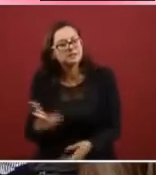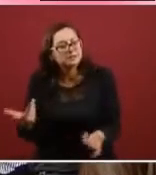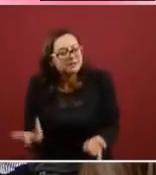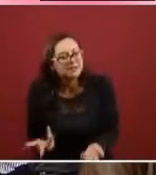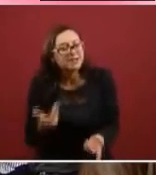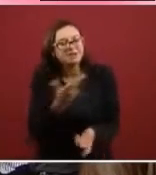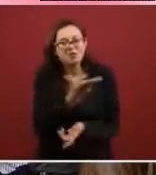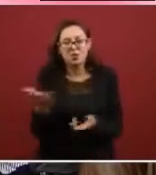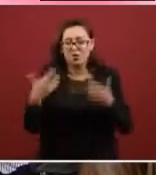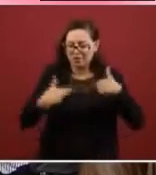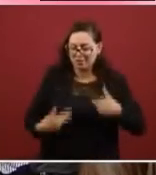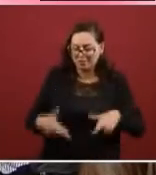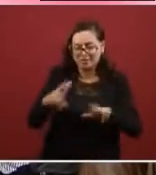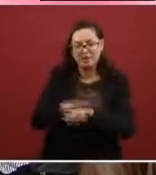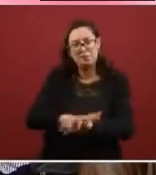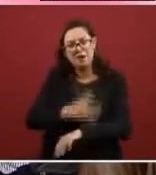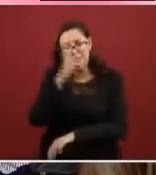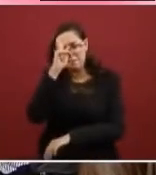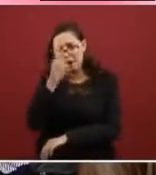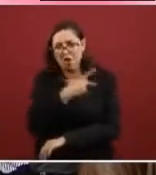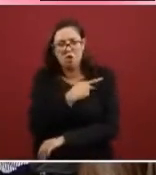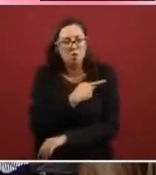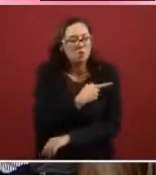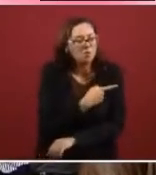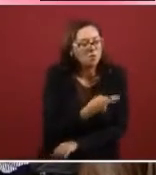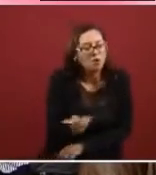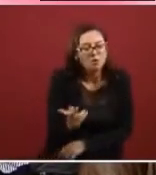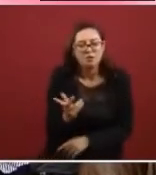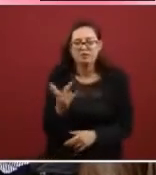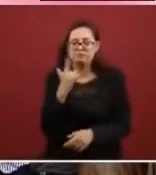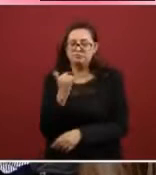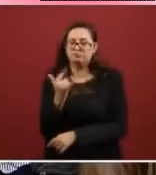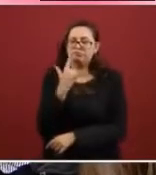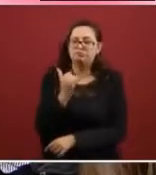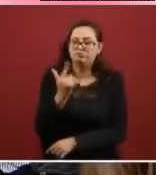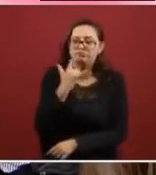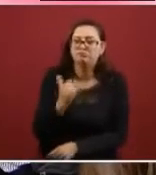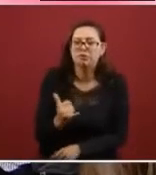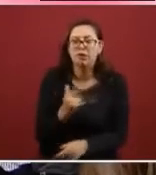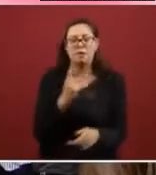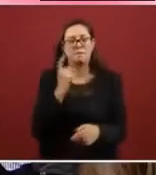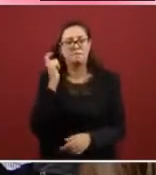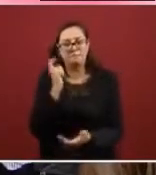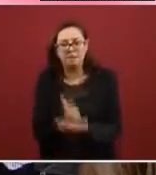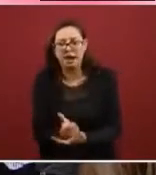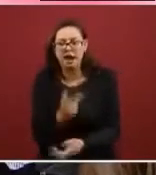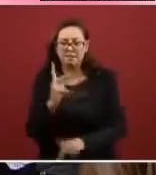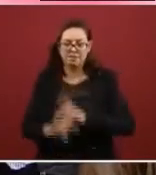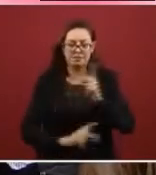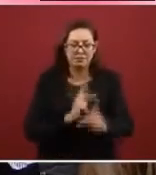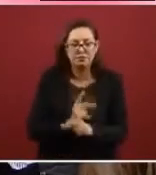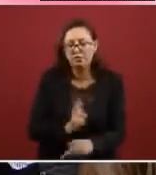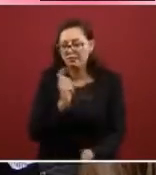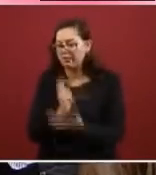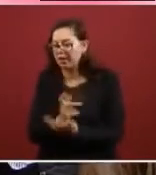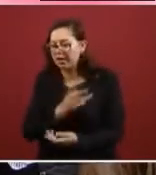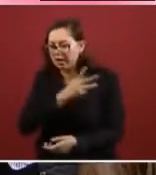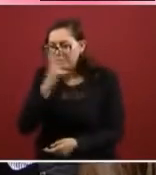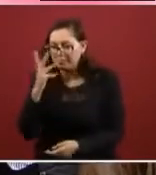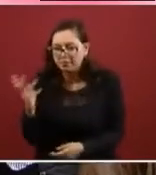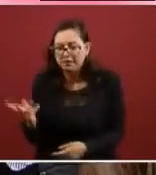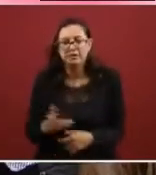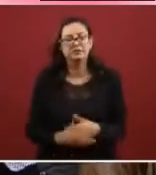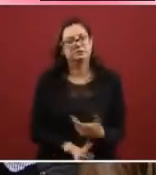to be representing si no pobres, the poor les cuesta mucho that are working very hard for a passport and so forth. Gracias